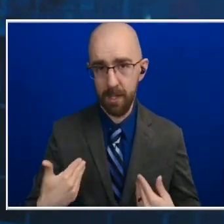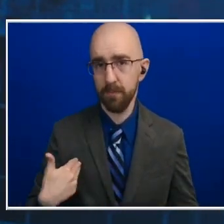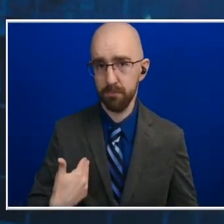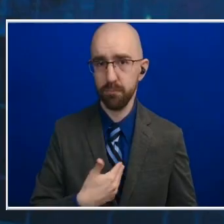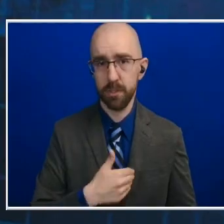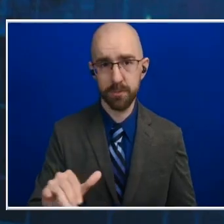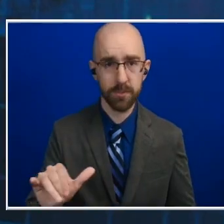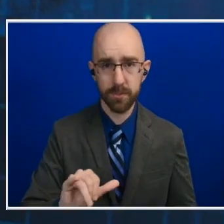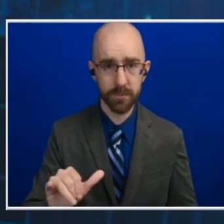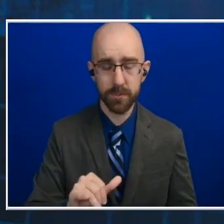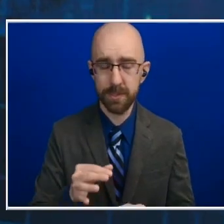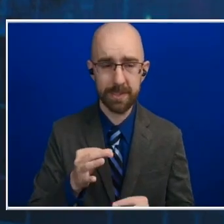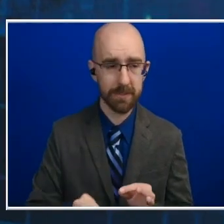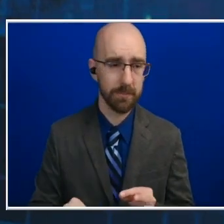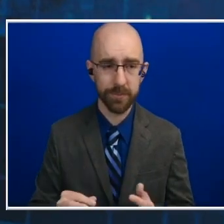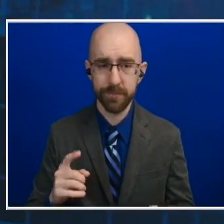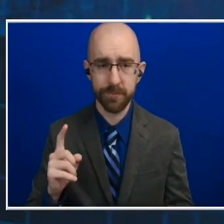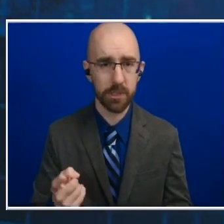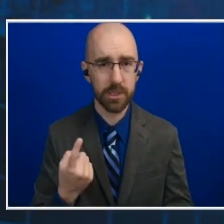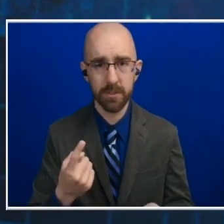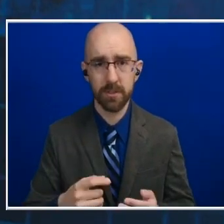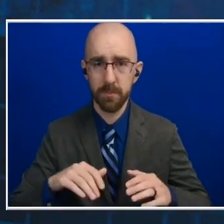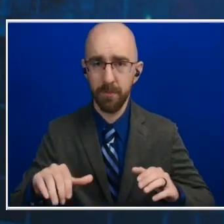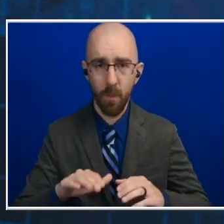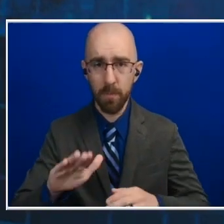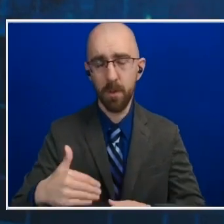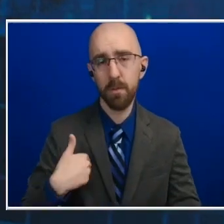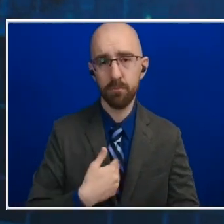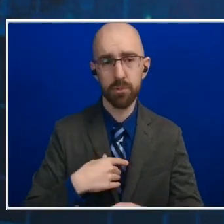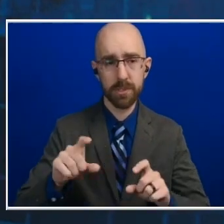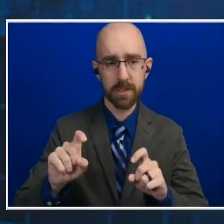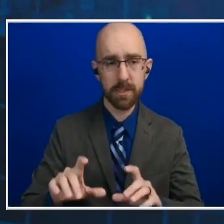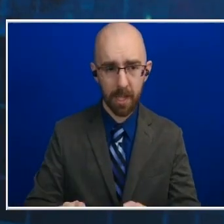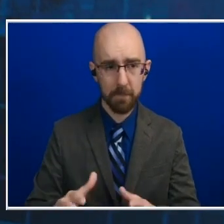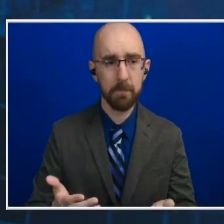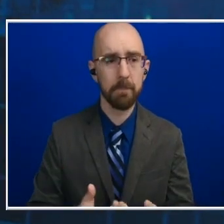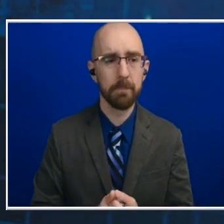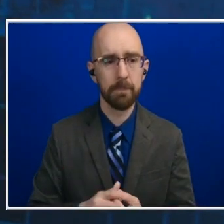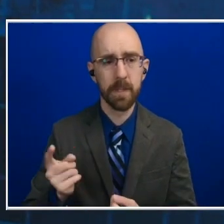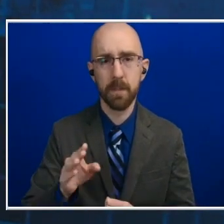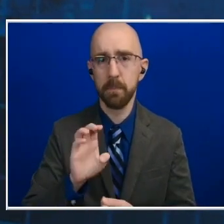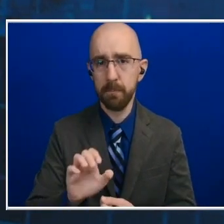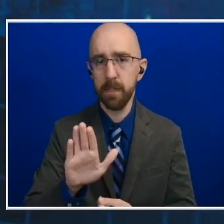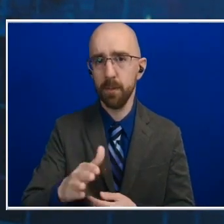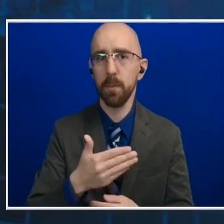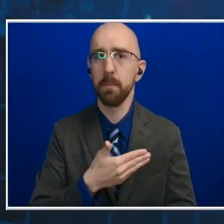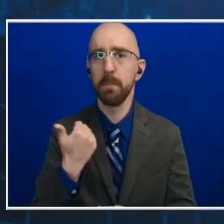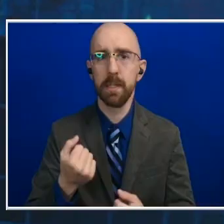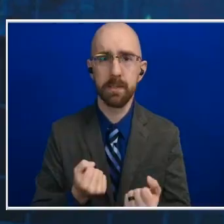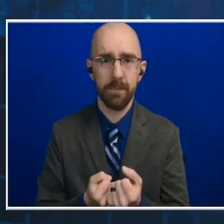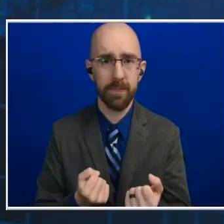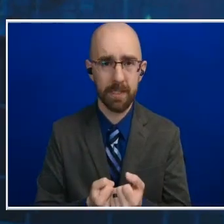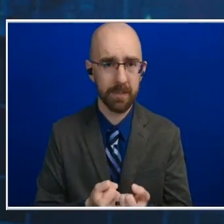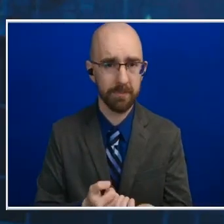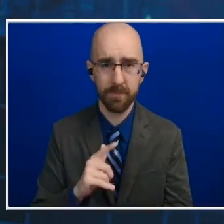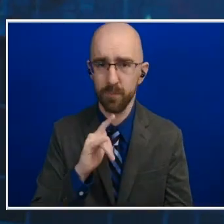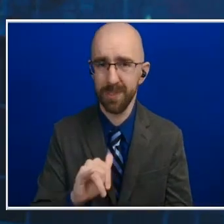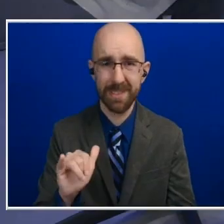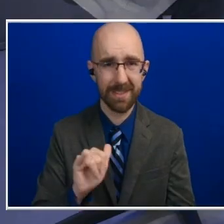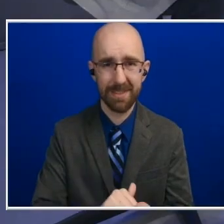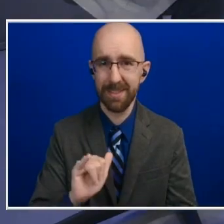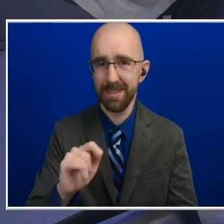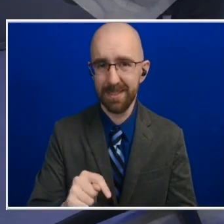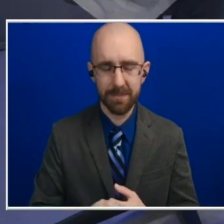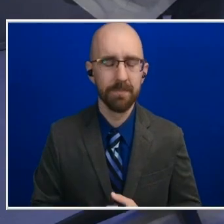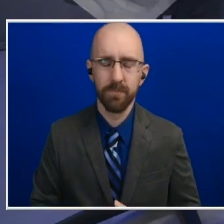and just perform your breast exams, and just be your best advocate. That's really it. I mean, thank you so much for sharing